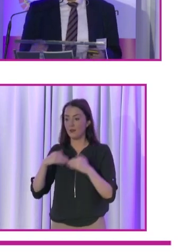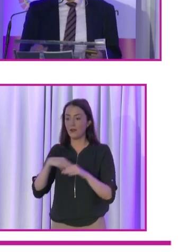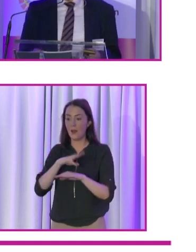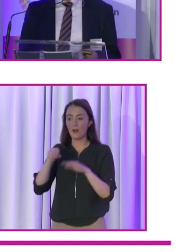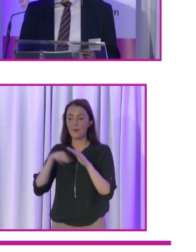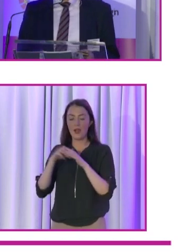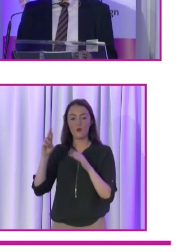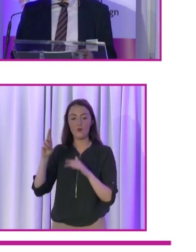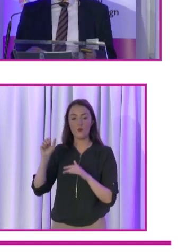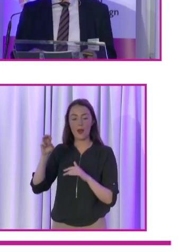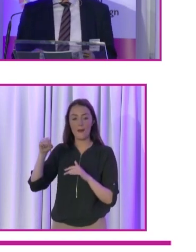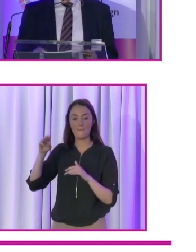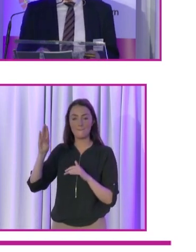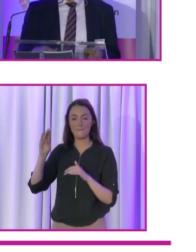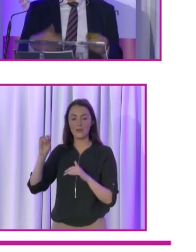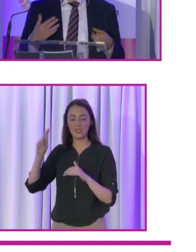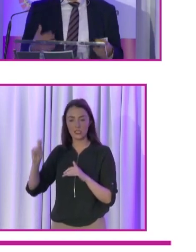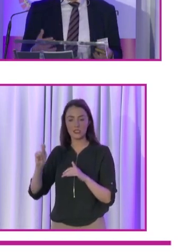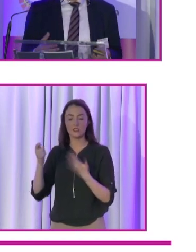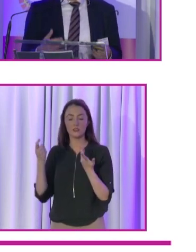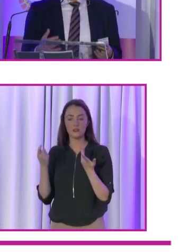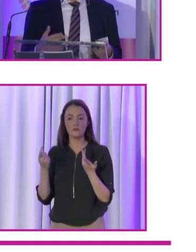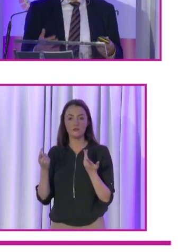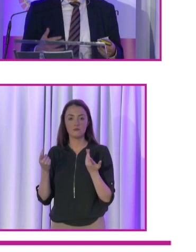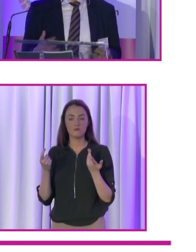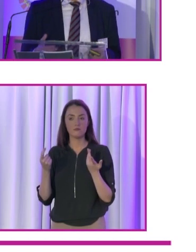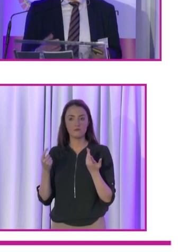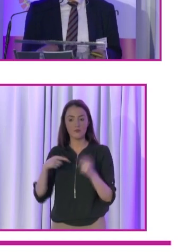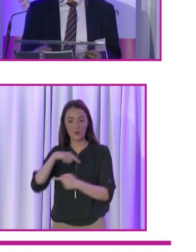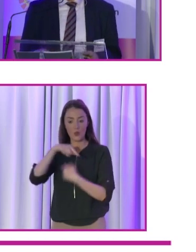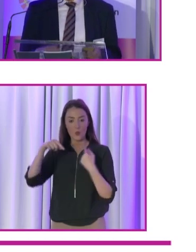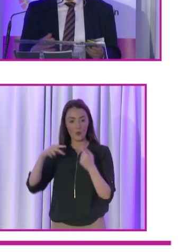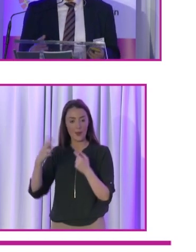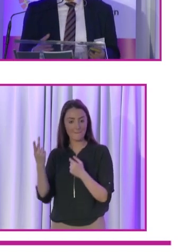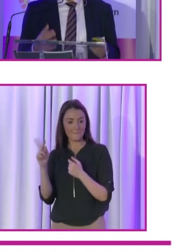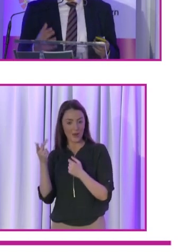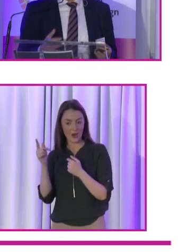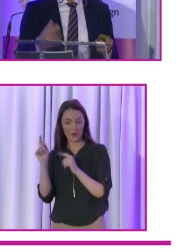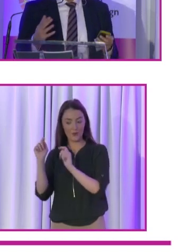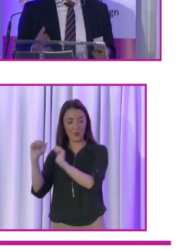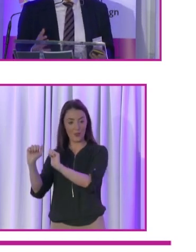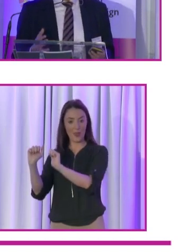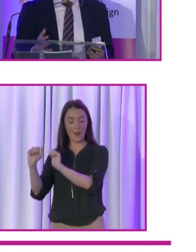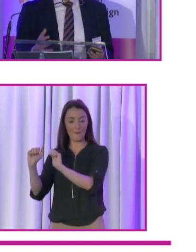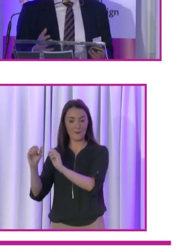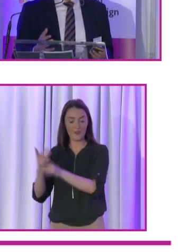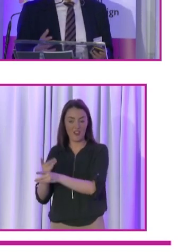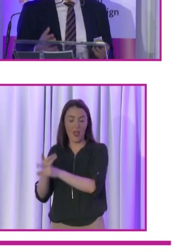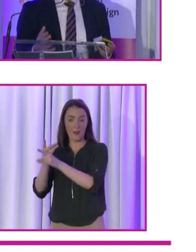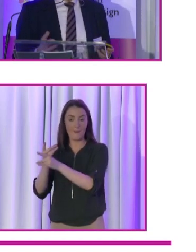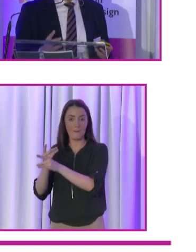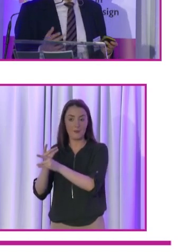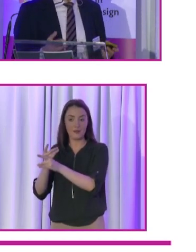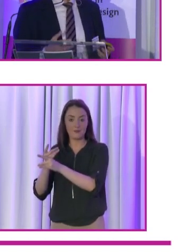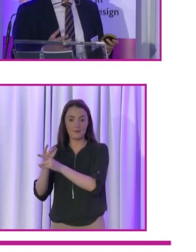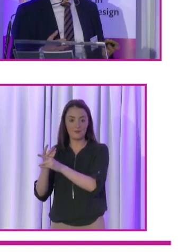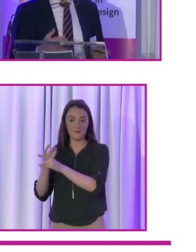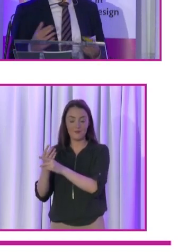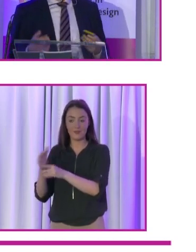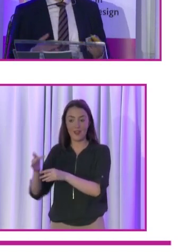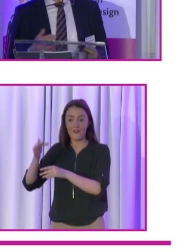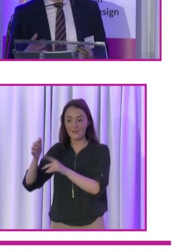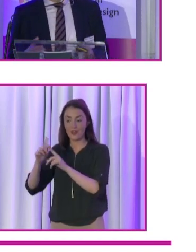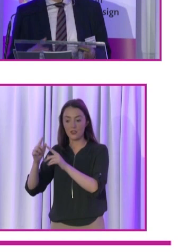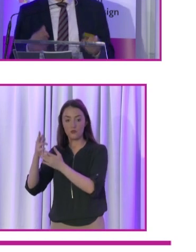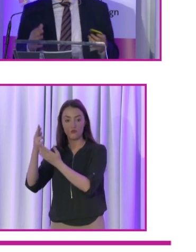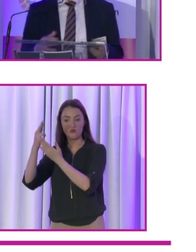from Election Watch EU, because we partner with them in order to come up with this report